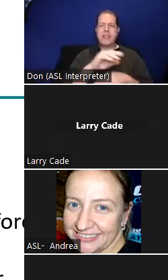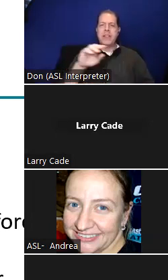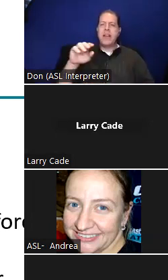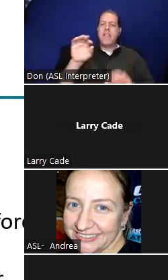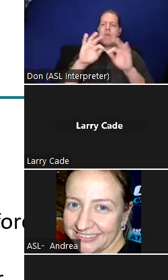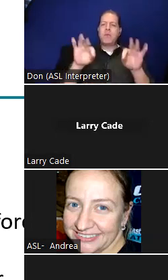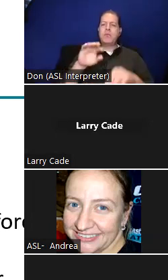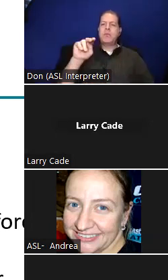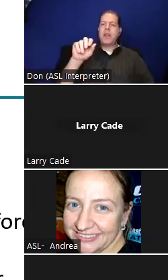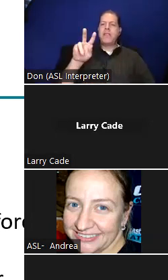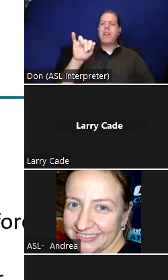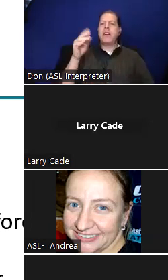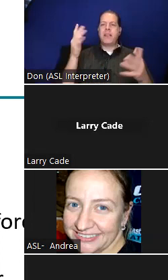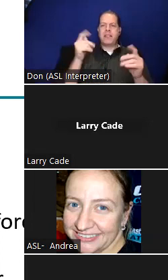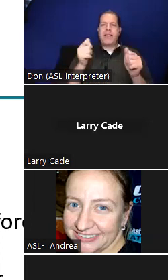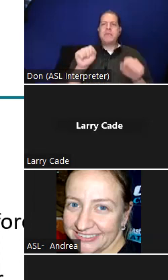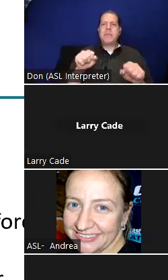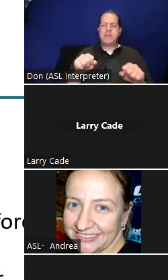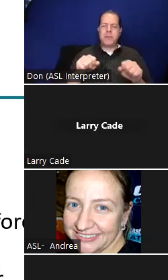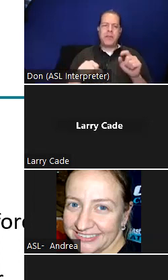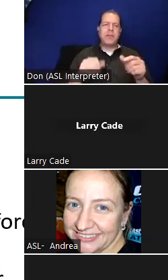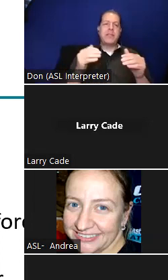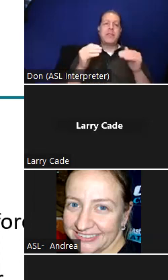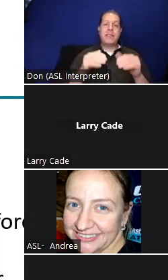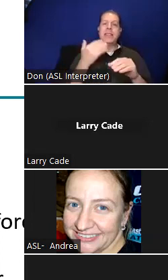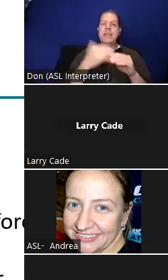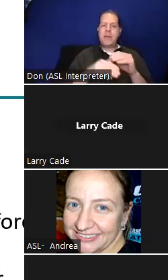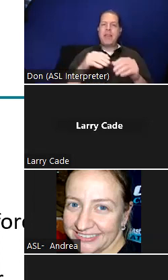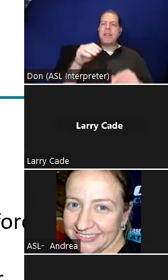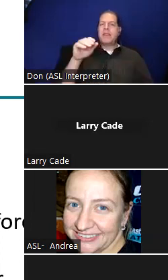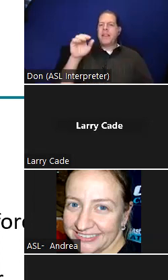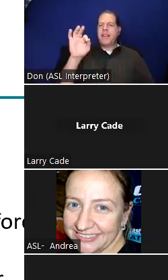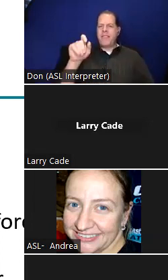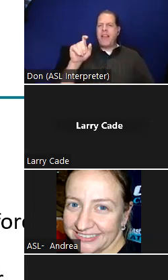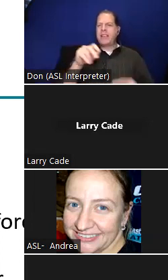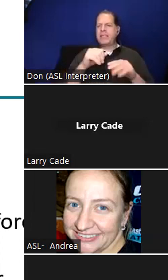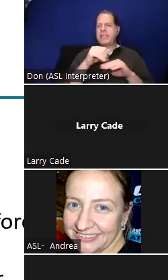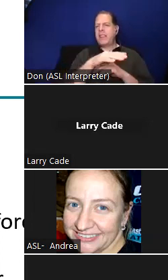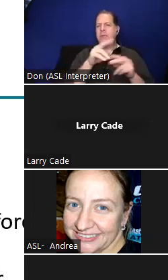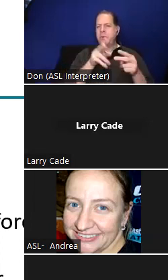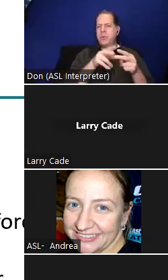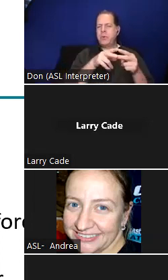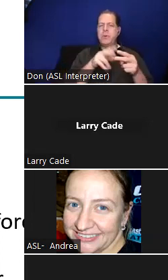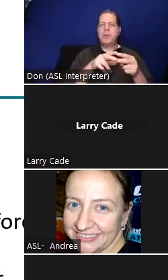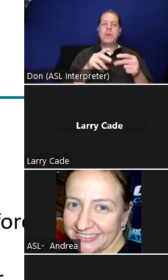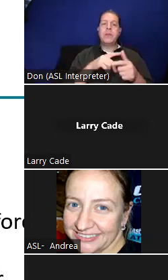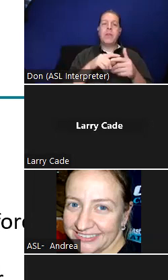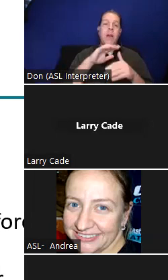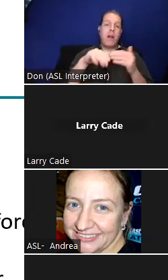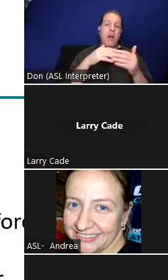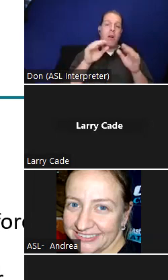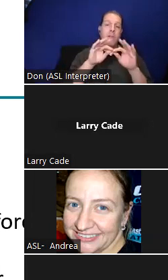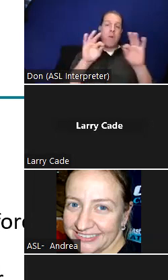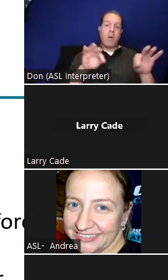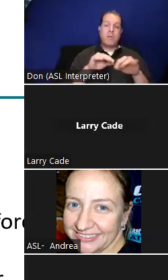as possible. These are the email address and fax number to submit them to. All forms